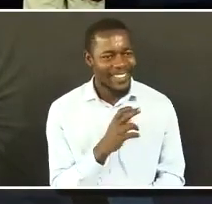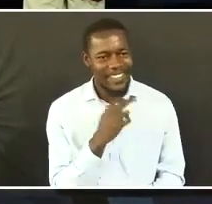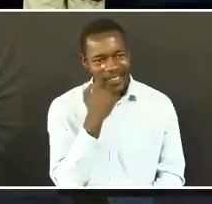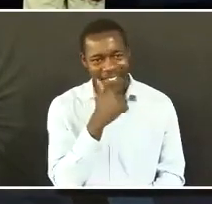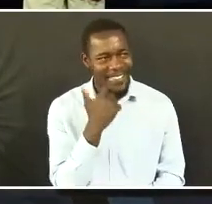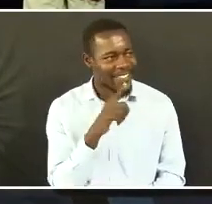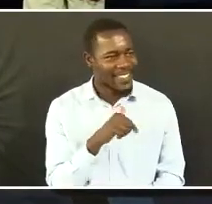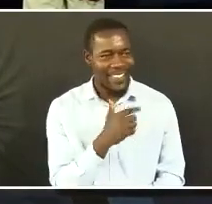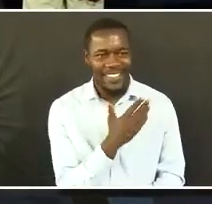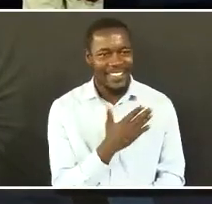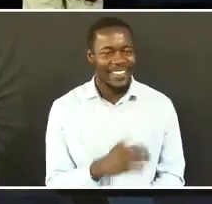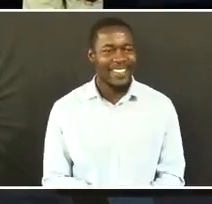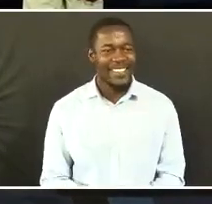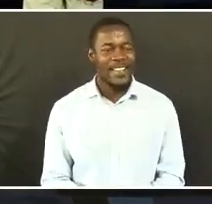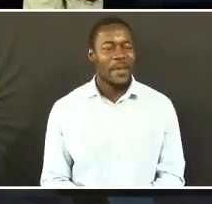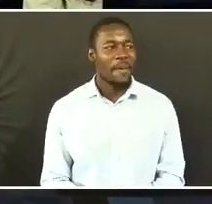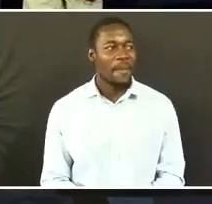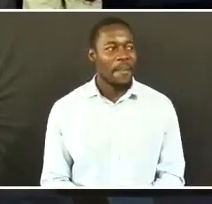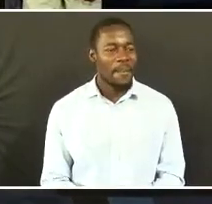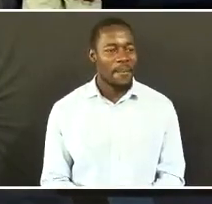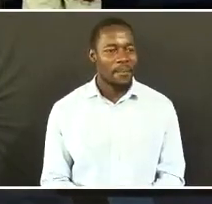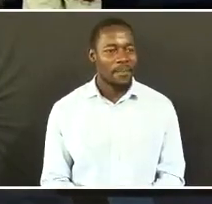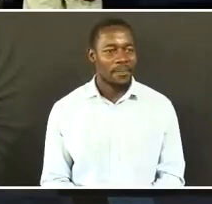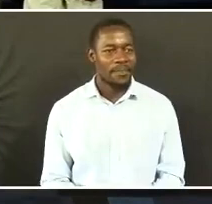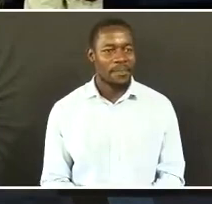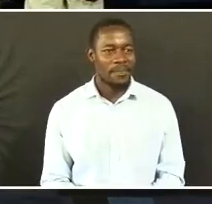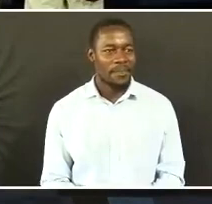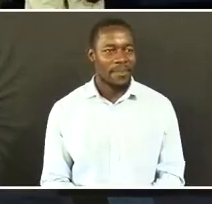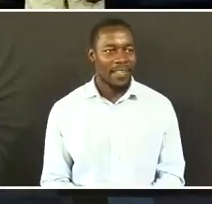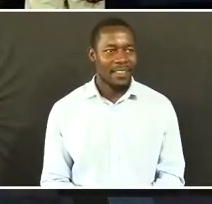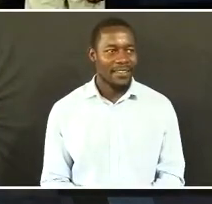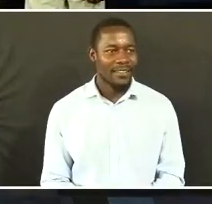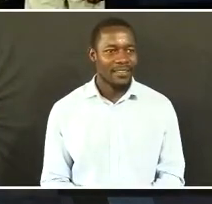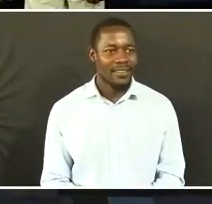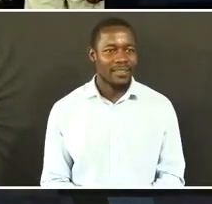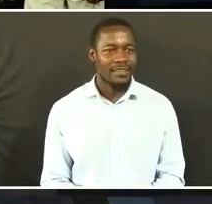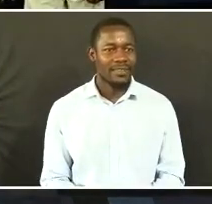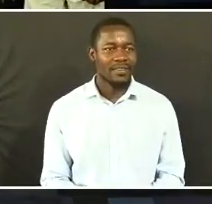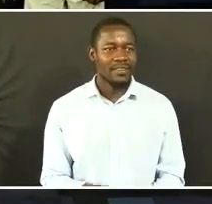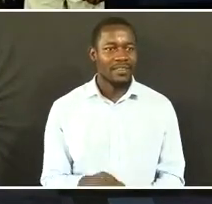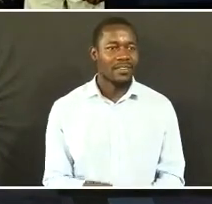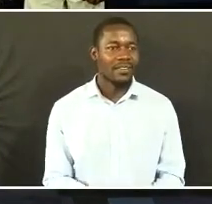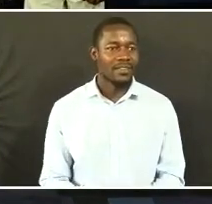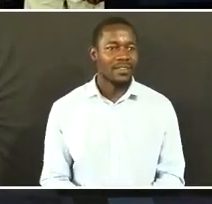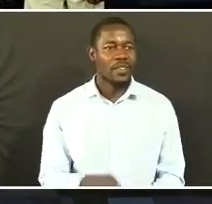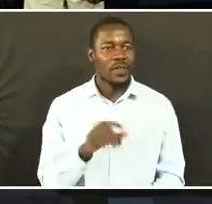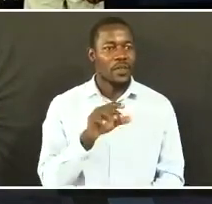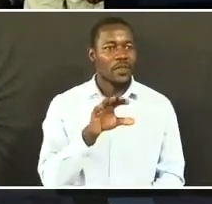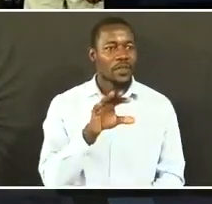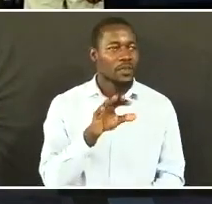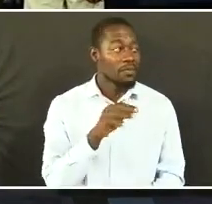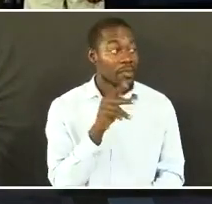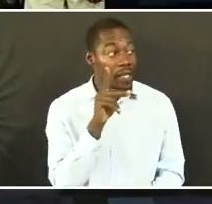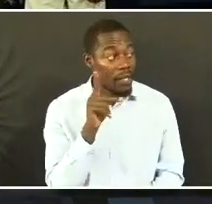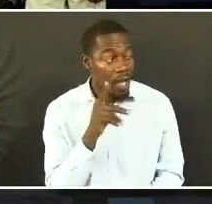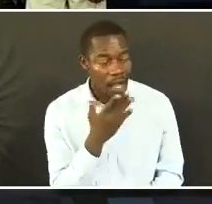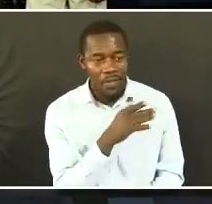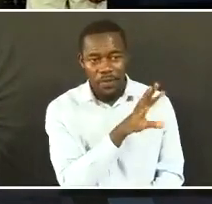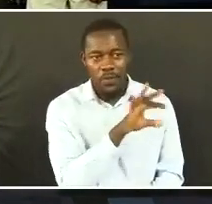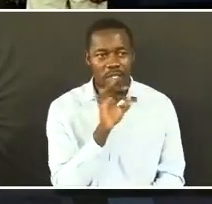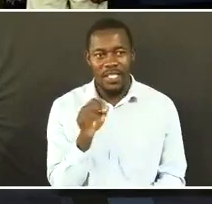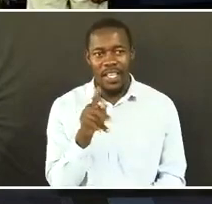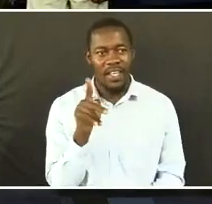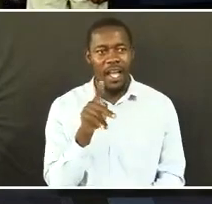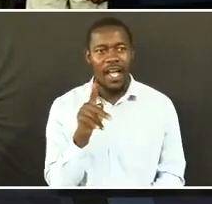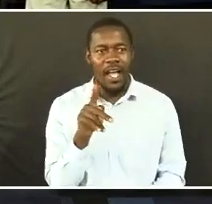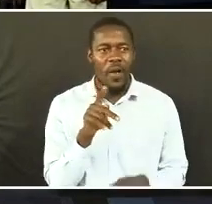Hello, guys. I'm on a timer with my sermon. Which one? Kenya. Oh, Kenya. He was living in Kenya. Okay. So if in